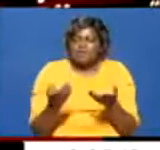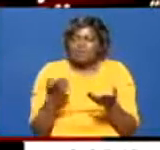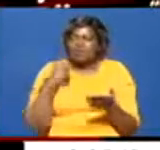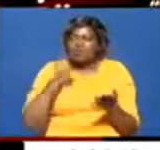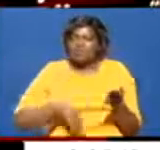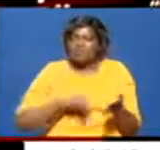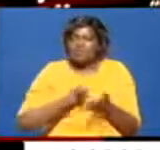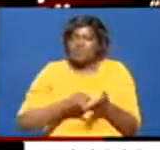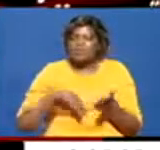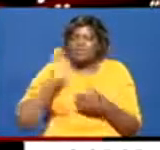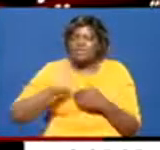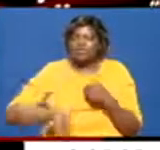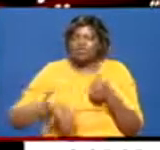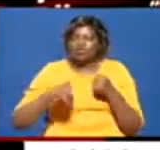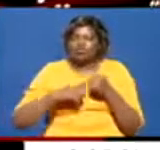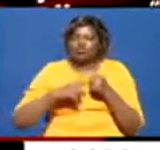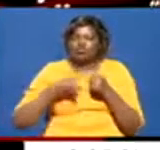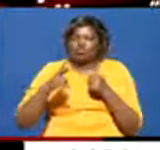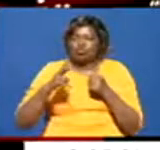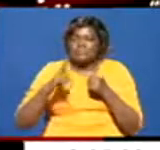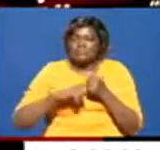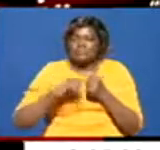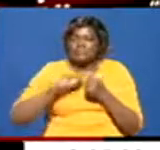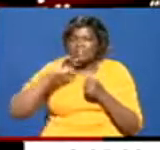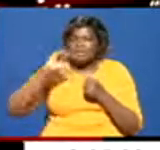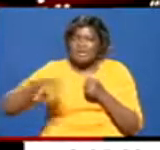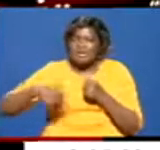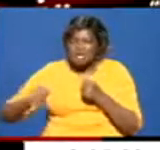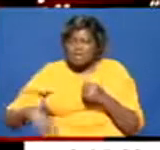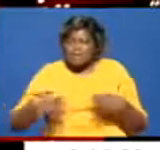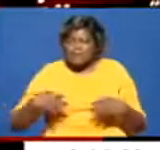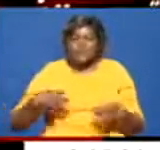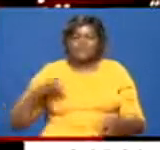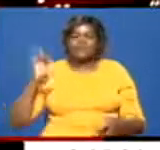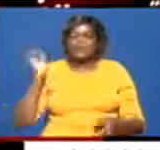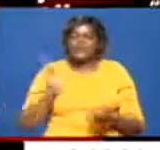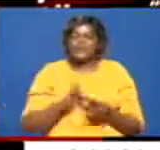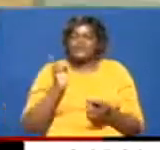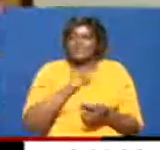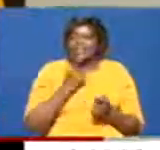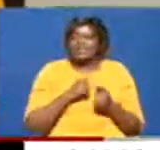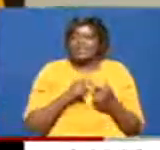260 million people have been infected and over 5.1 million have died.